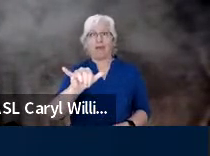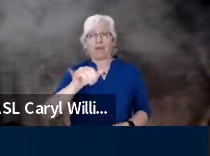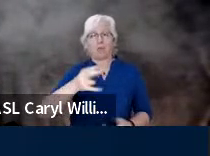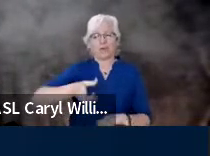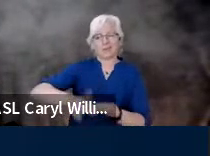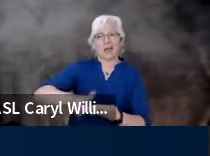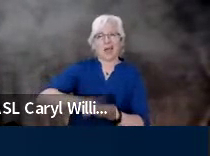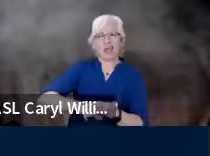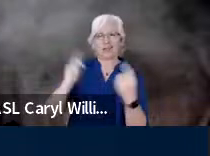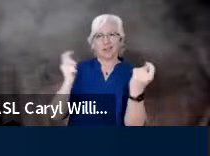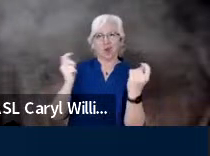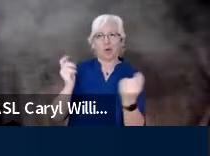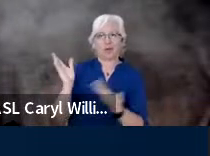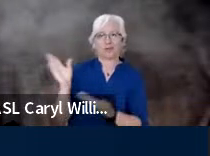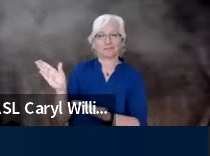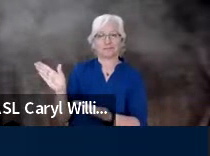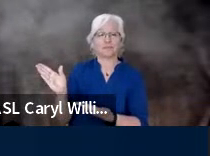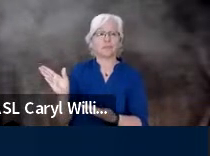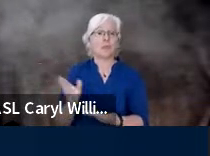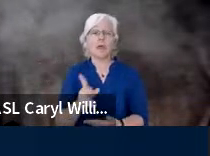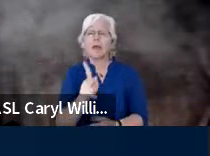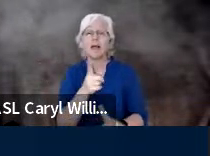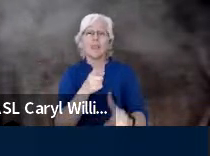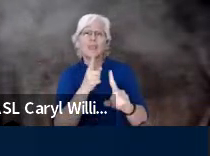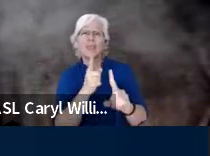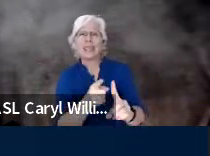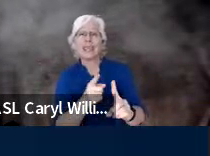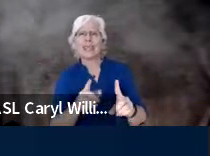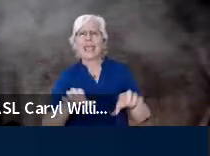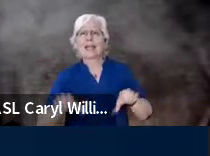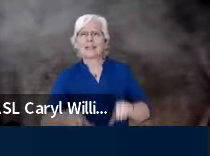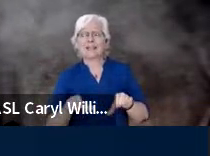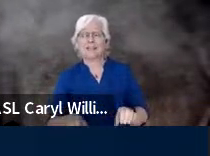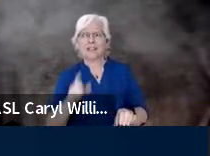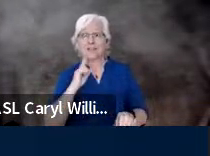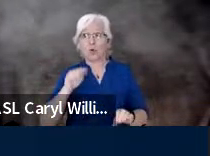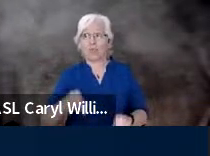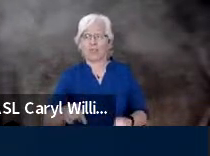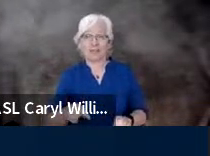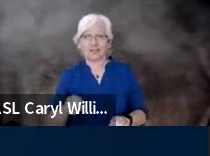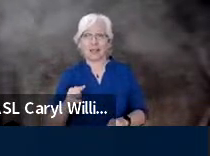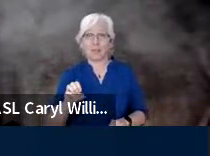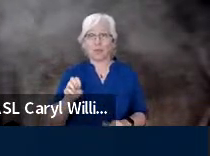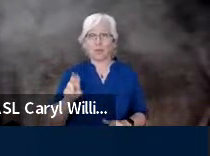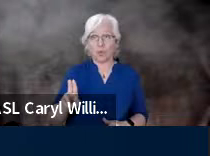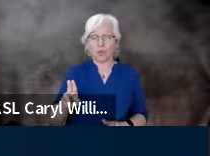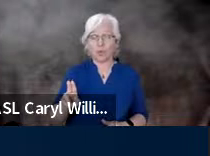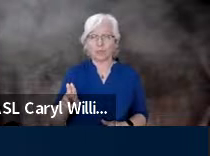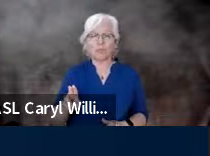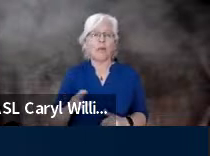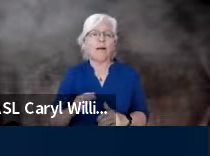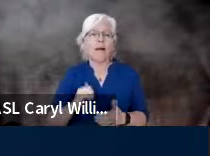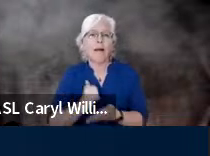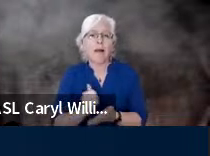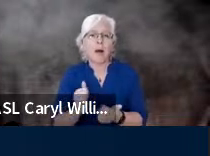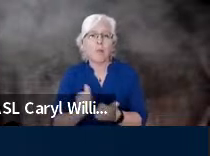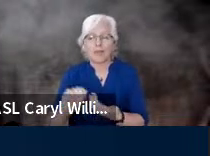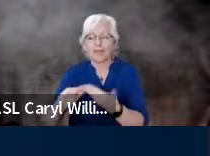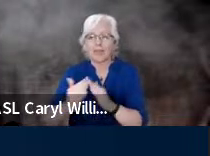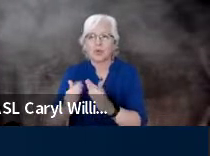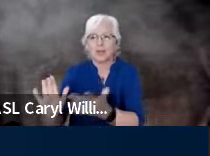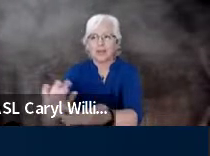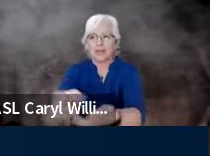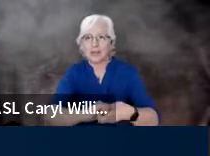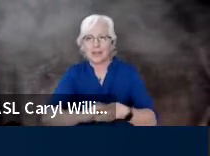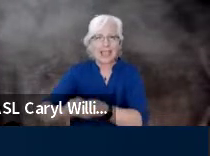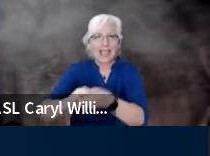The key activities and the goal of this Memorandum of Understanding is to help with our community engagement and issuing